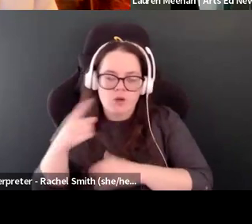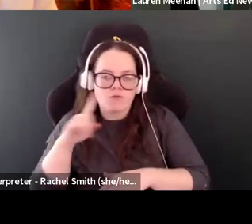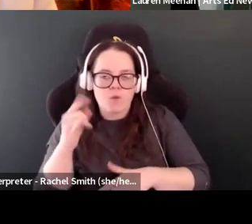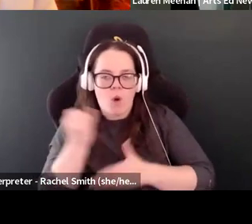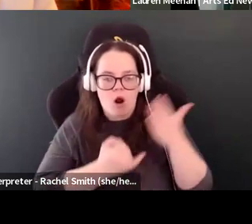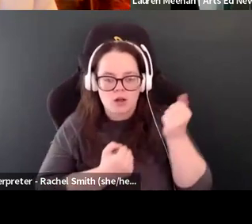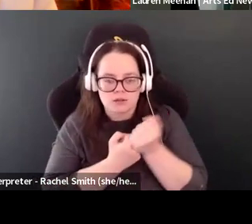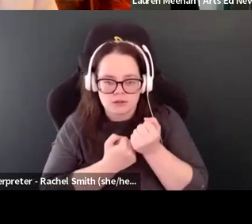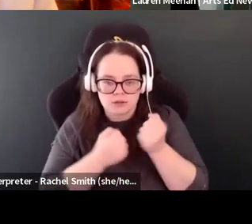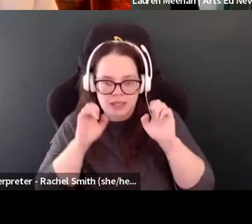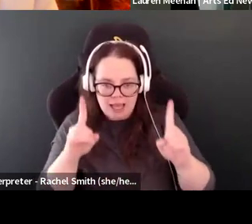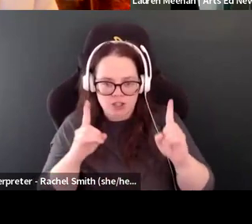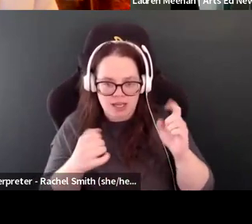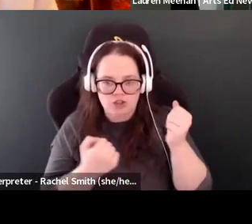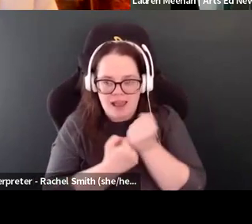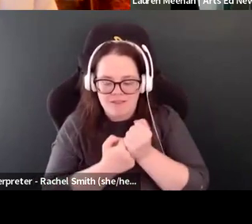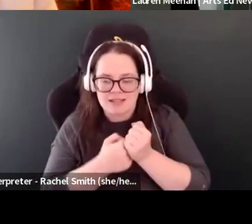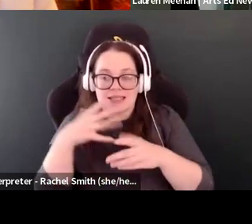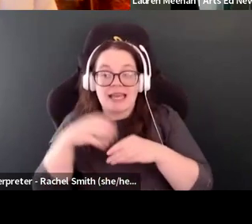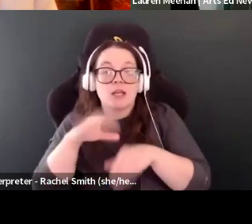advocacy and your experiences?